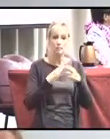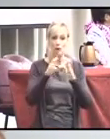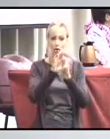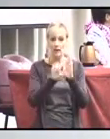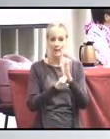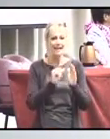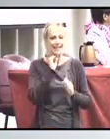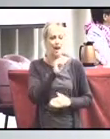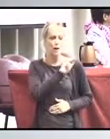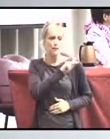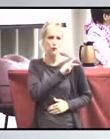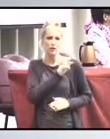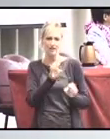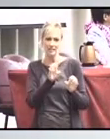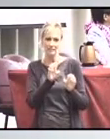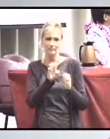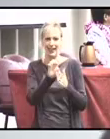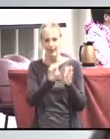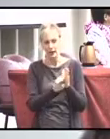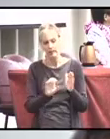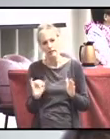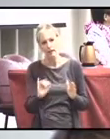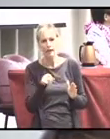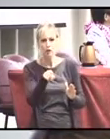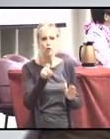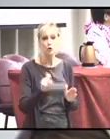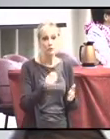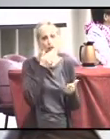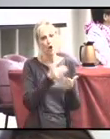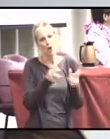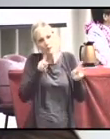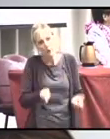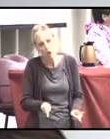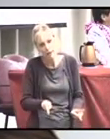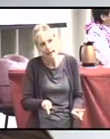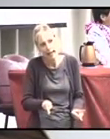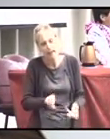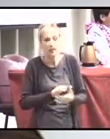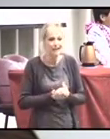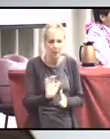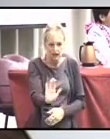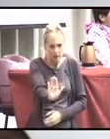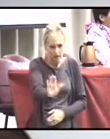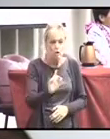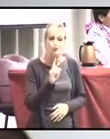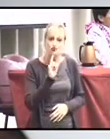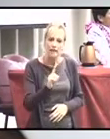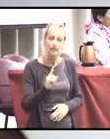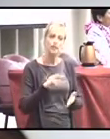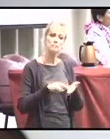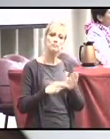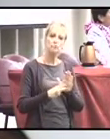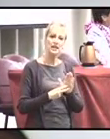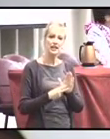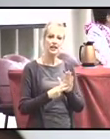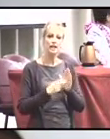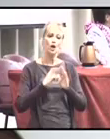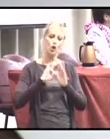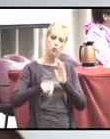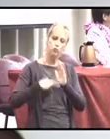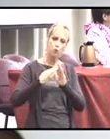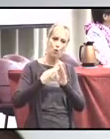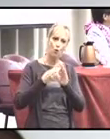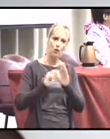about personal ethics, like, you know, you should be a good person and things like that. We really mean the role